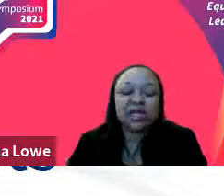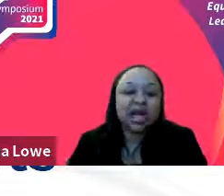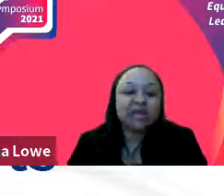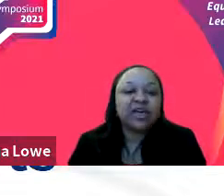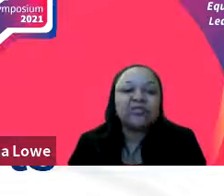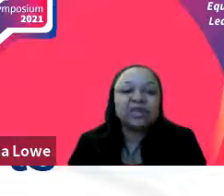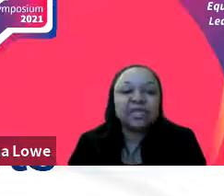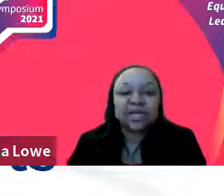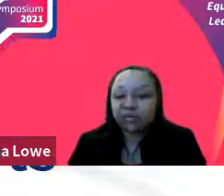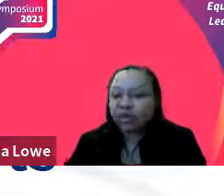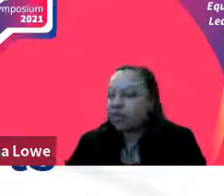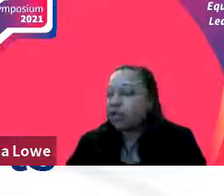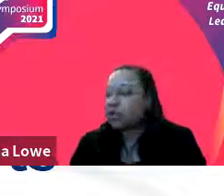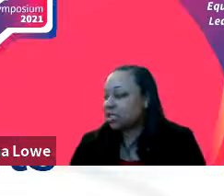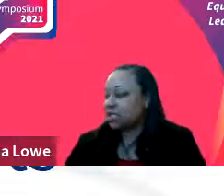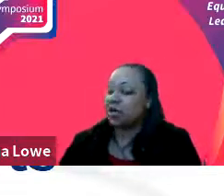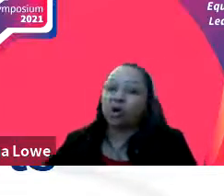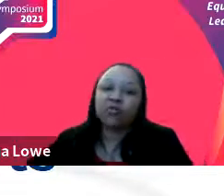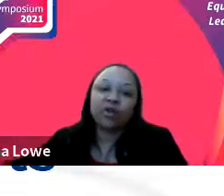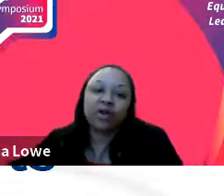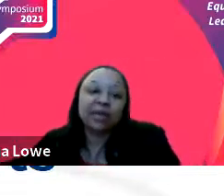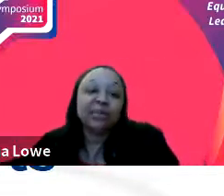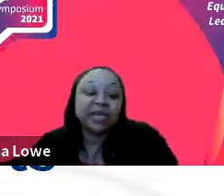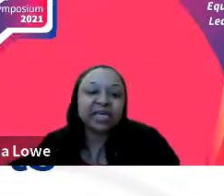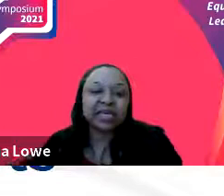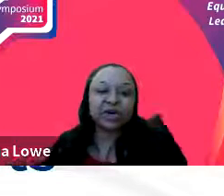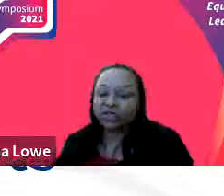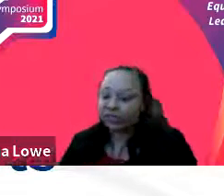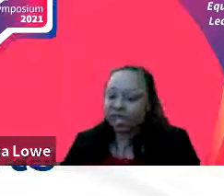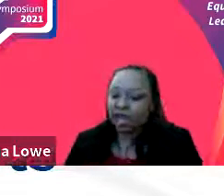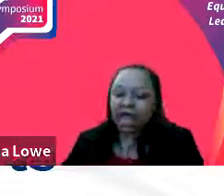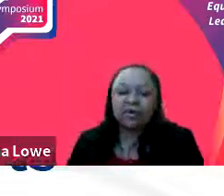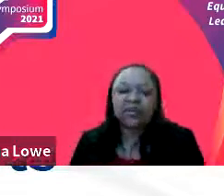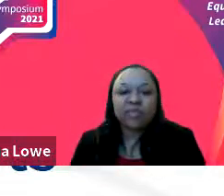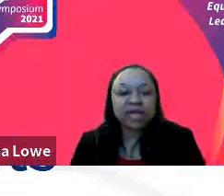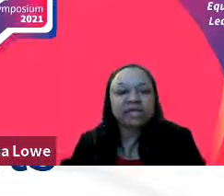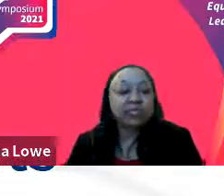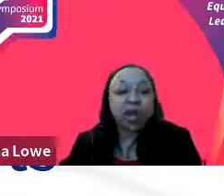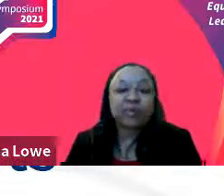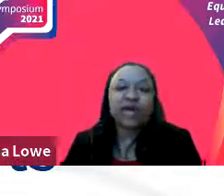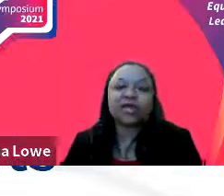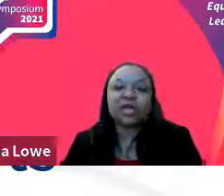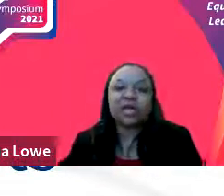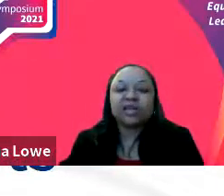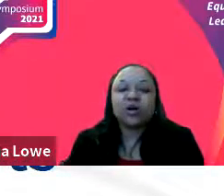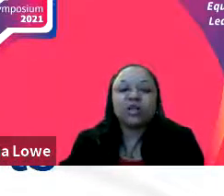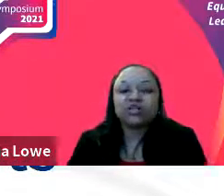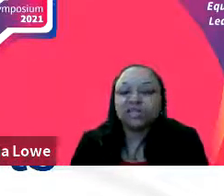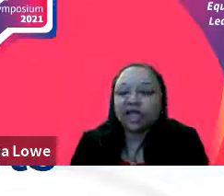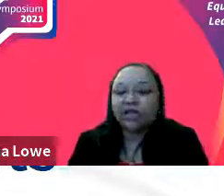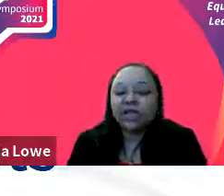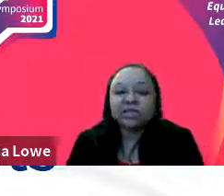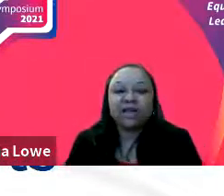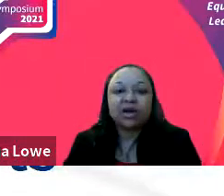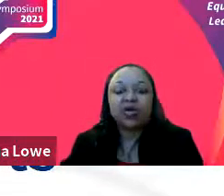gaps that have been lingering within our system over many years. And we have made some progress in all of